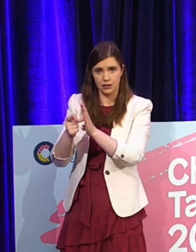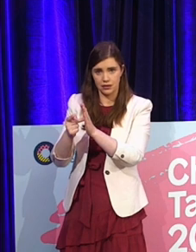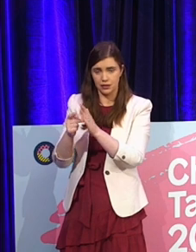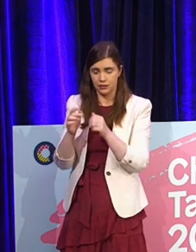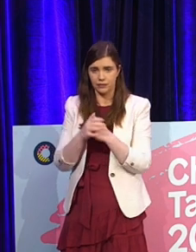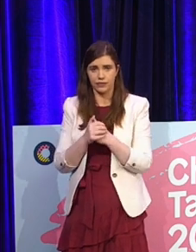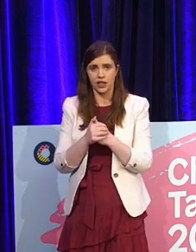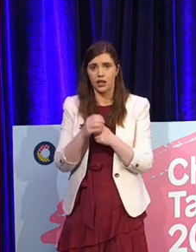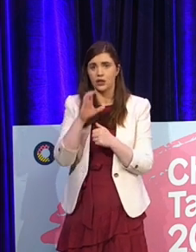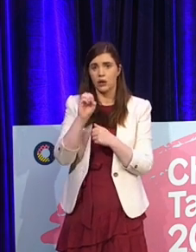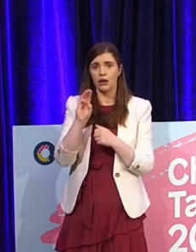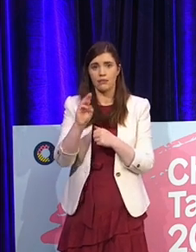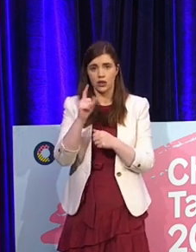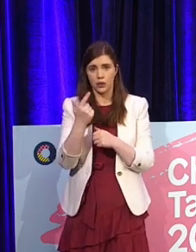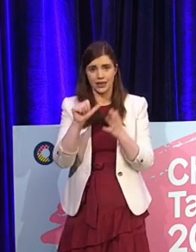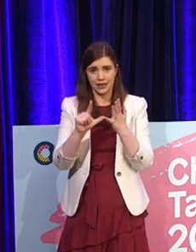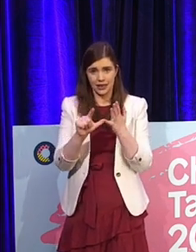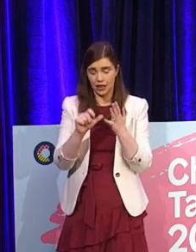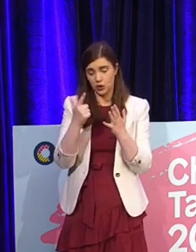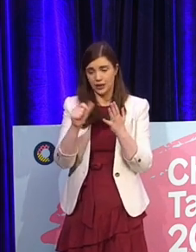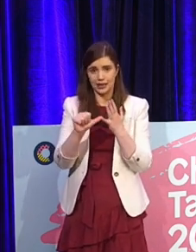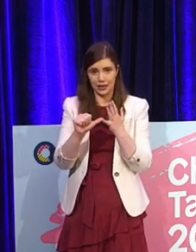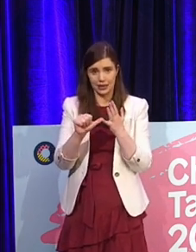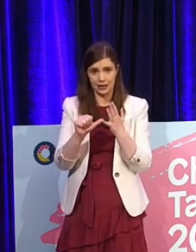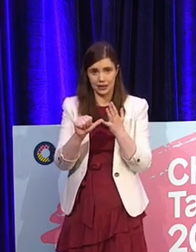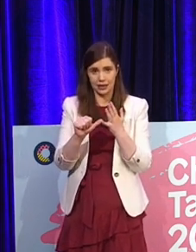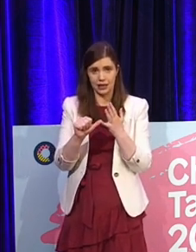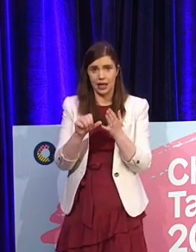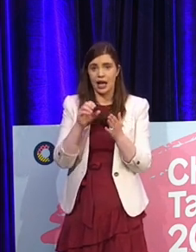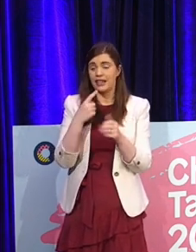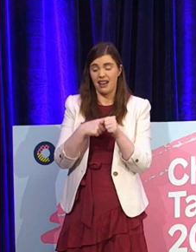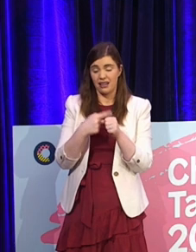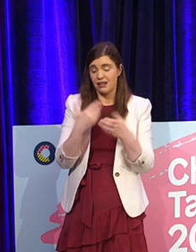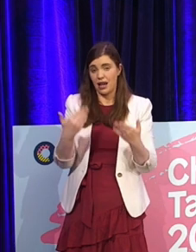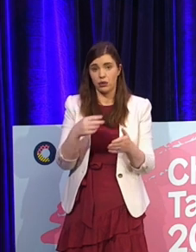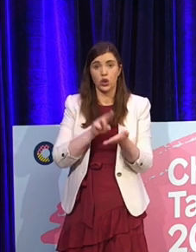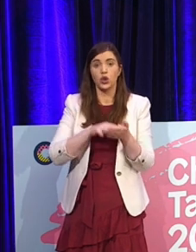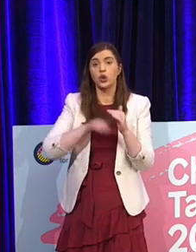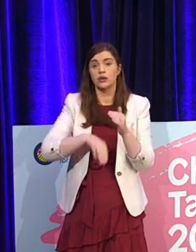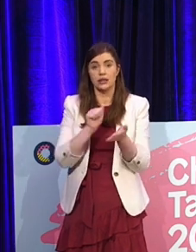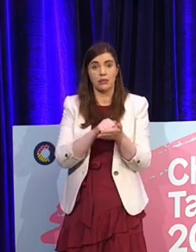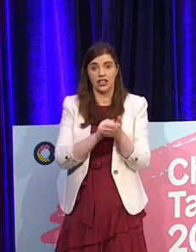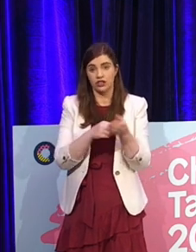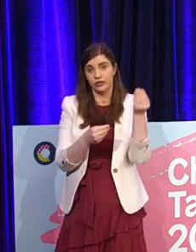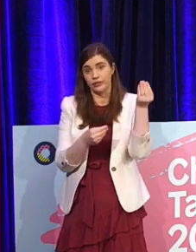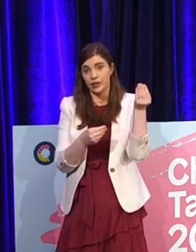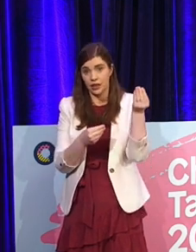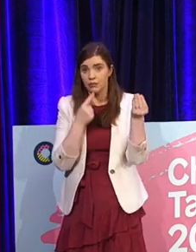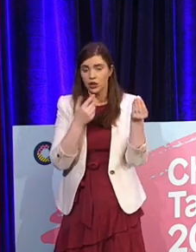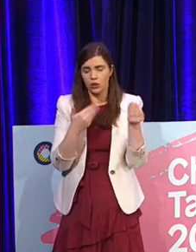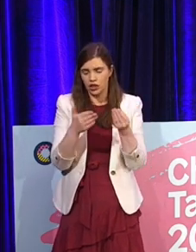So COP26 has resulted in another useless piece of paper. But we can't be